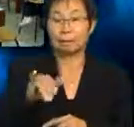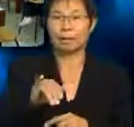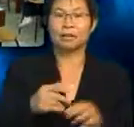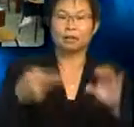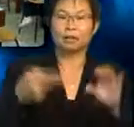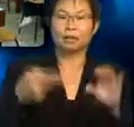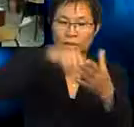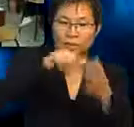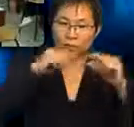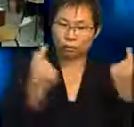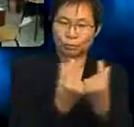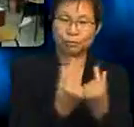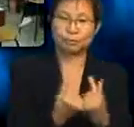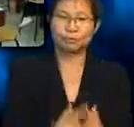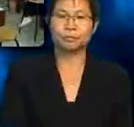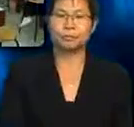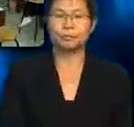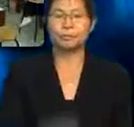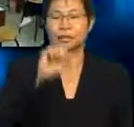Helmi, join this group.